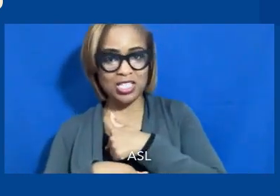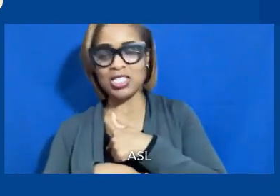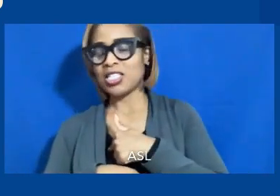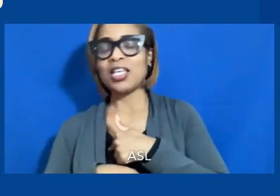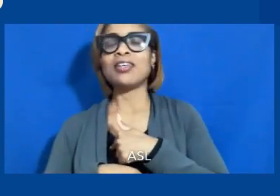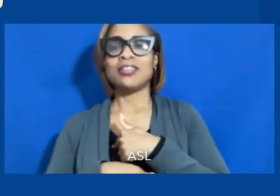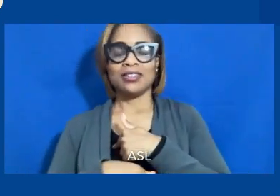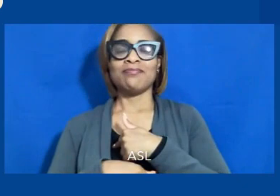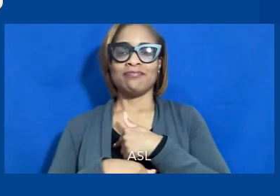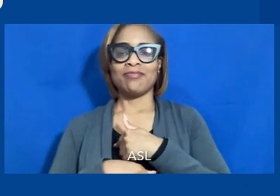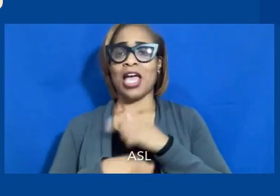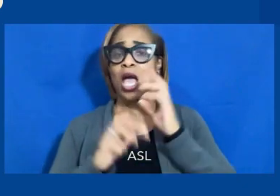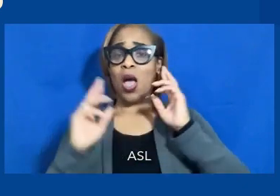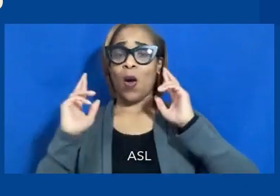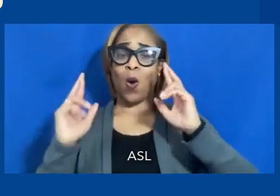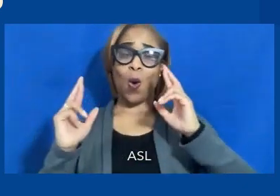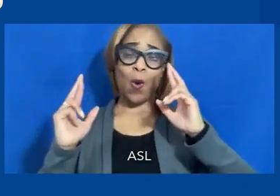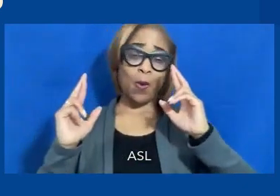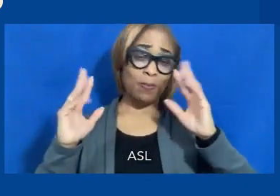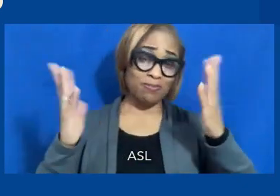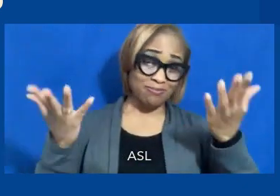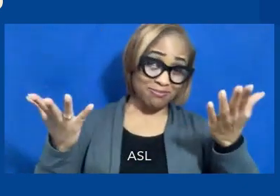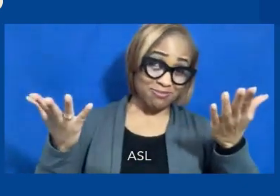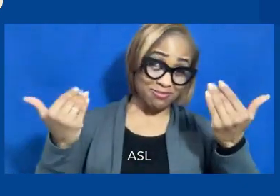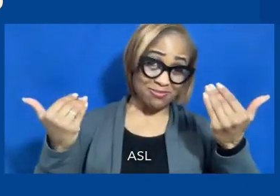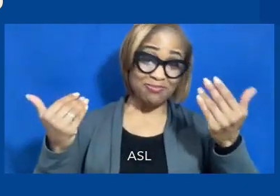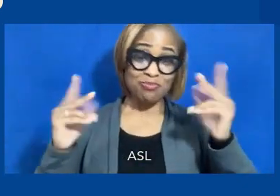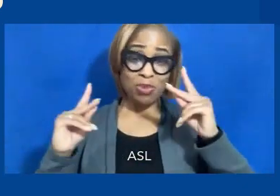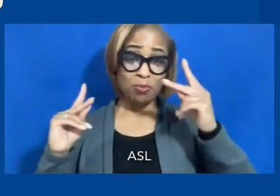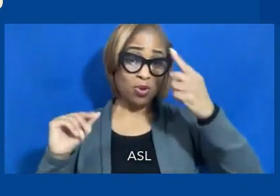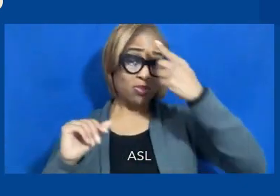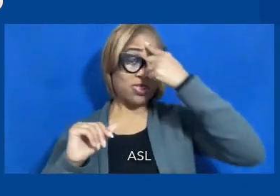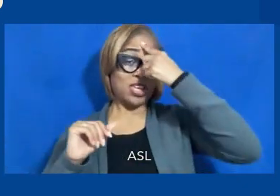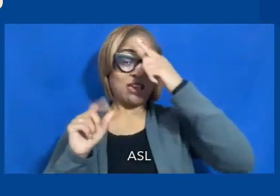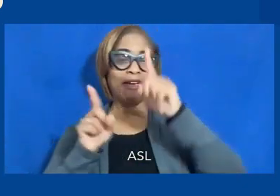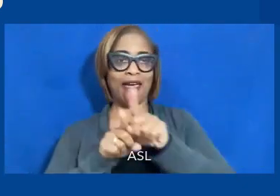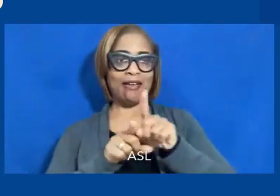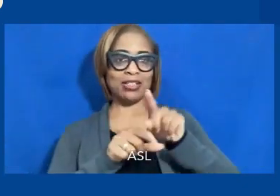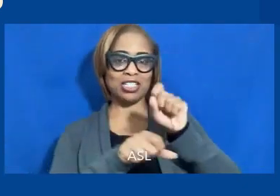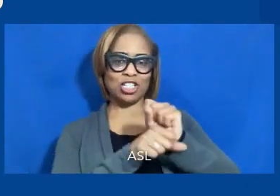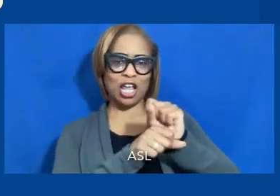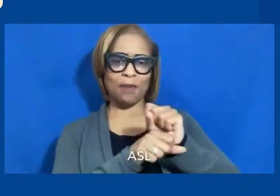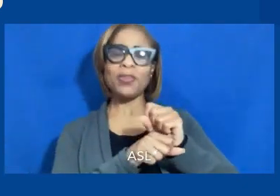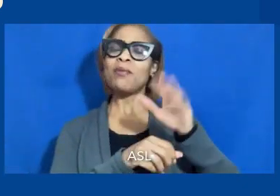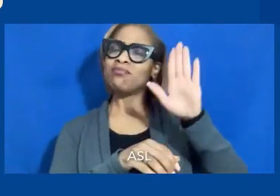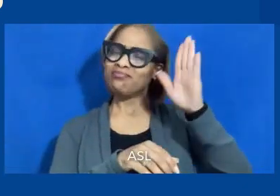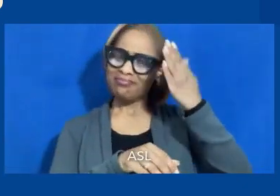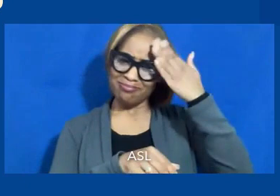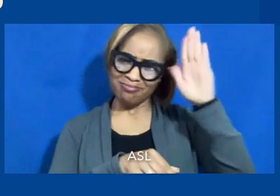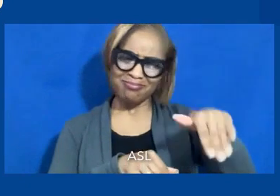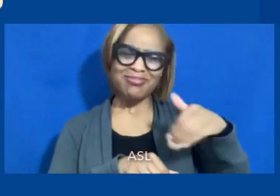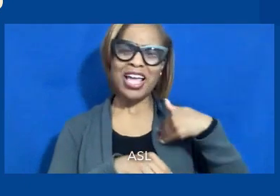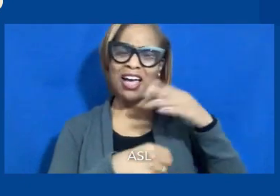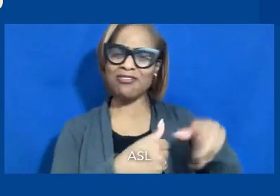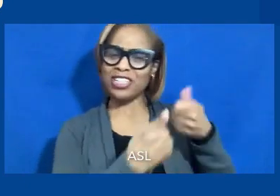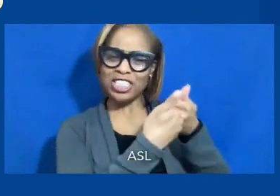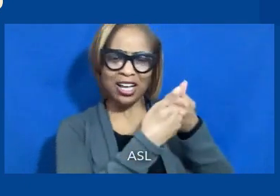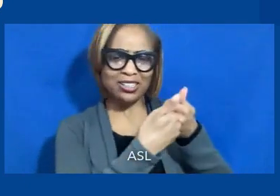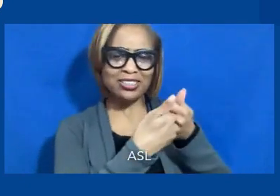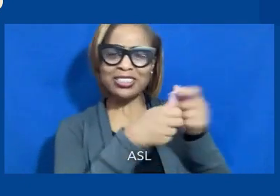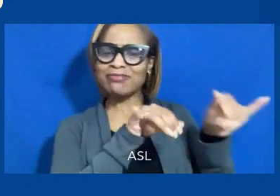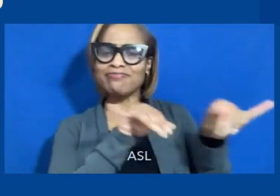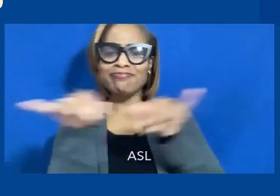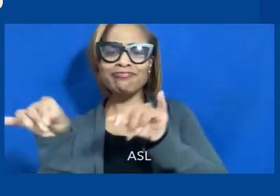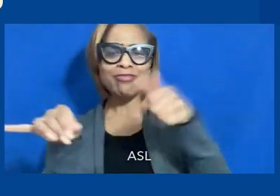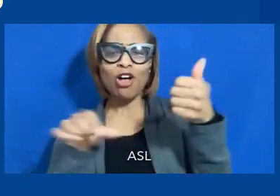really hope that people think of it as a job. That there's challenges like any job, but it is so